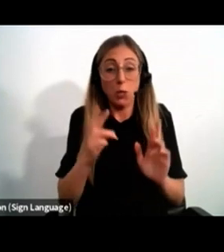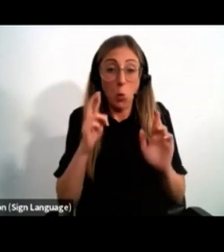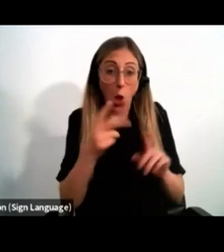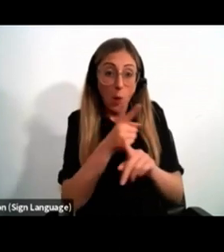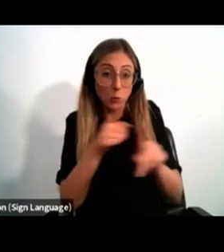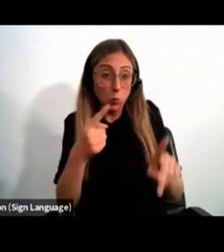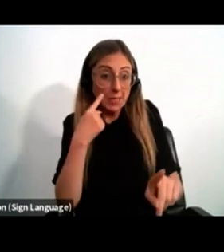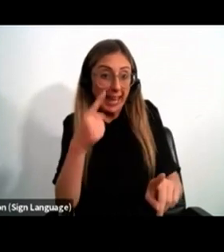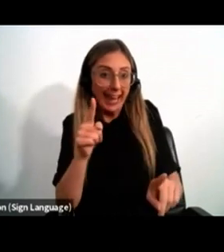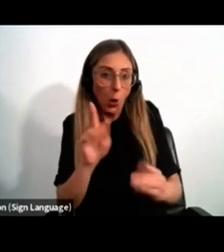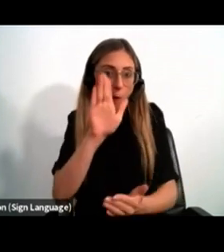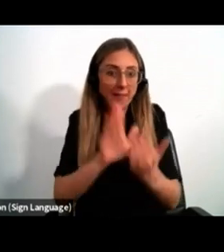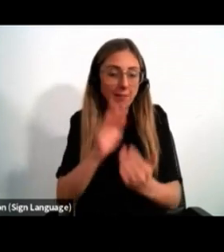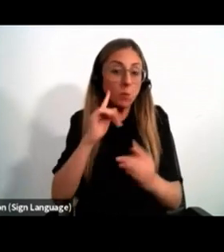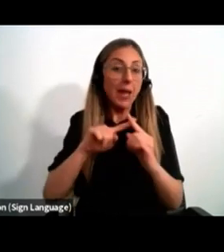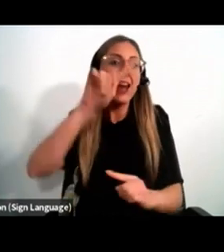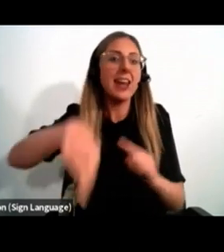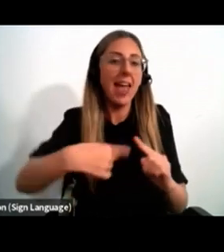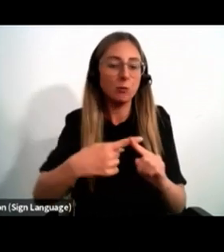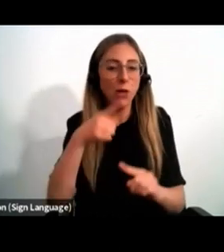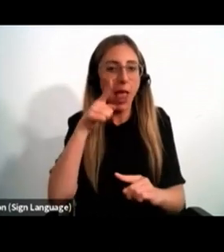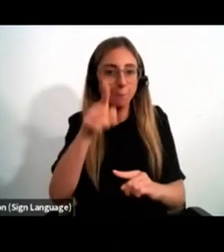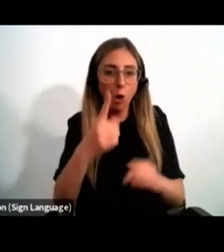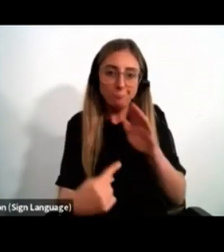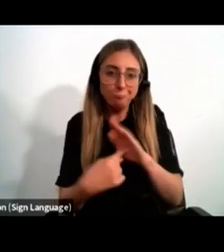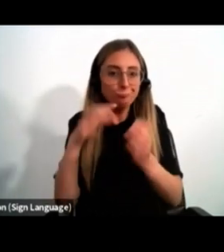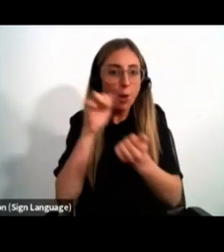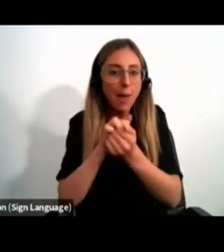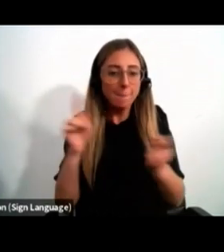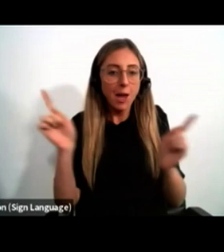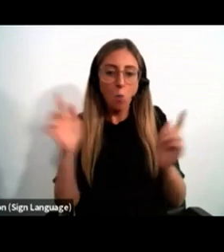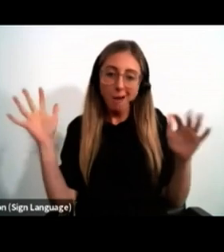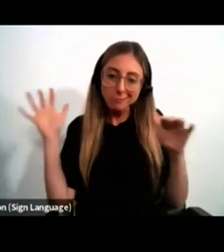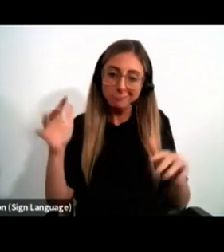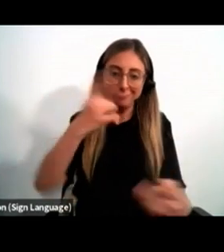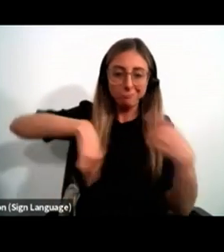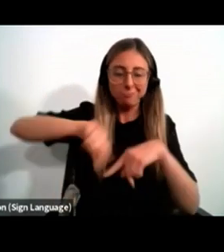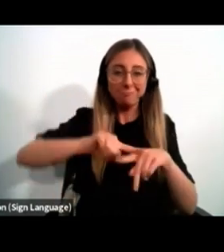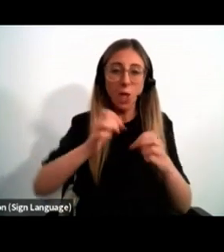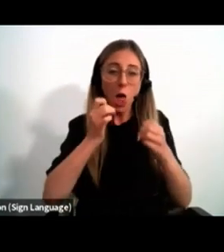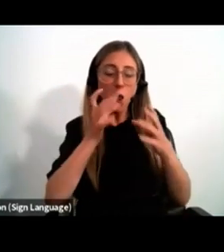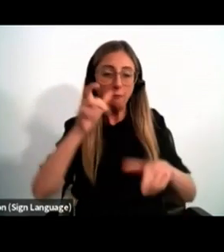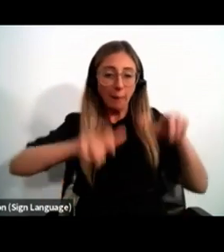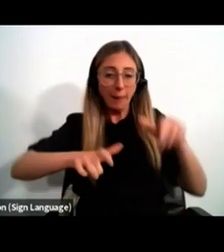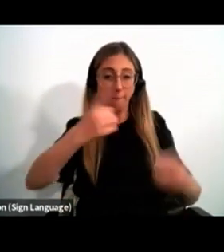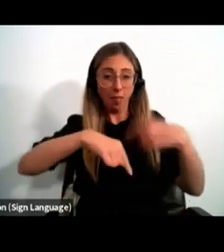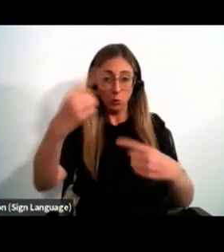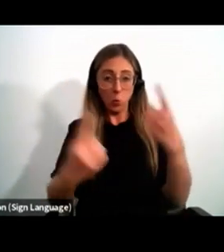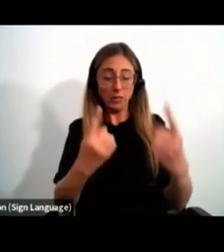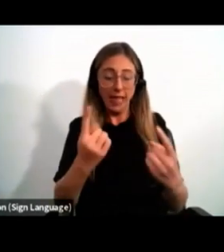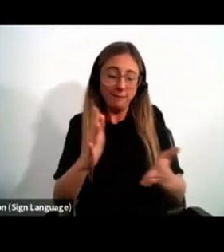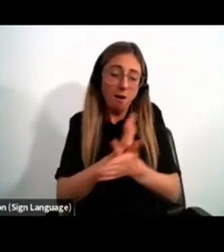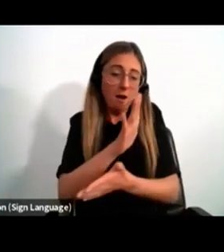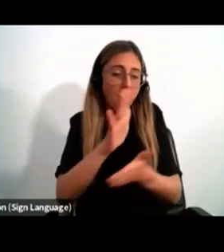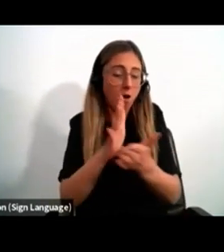to see you all in person next year. But one thing is sure, this is still a gathering of great people like you, and we're really, really glad you're able